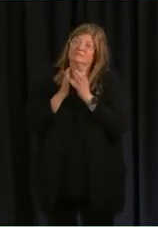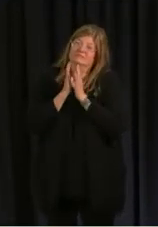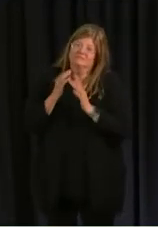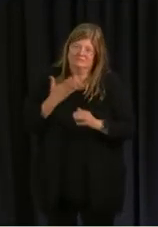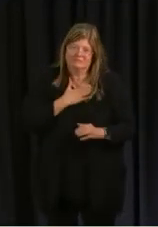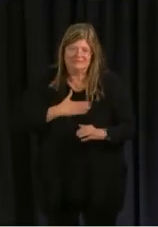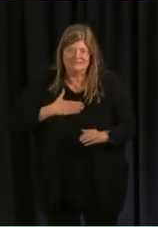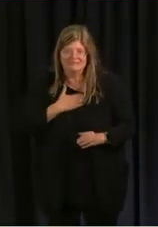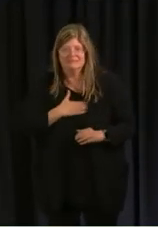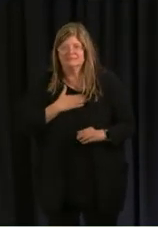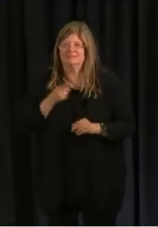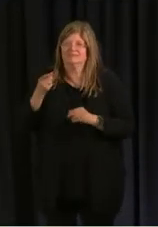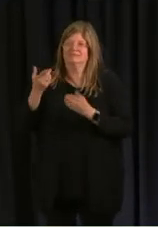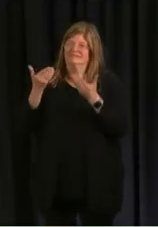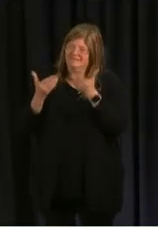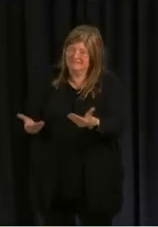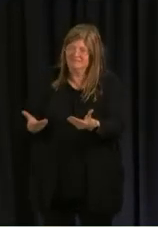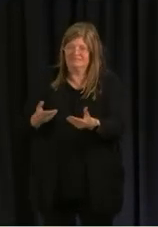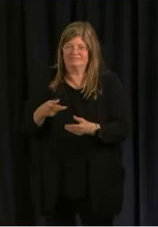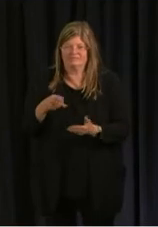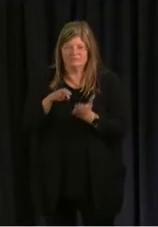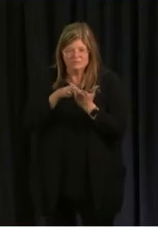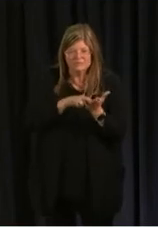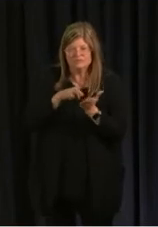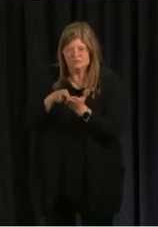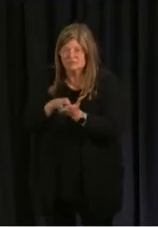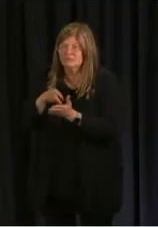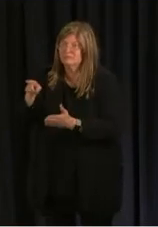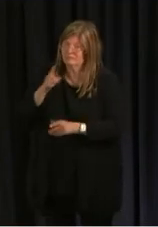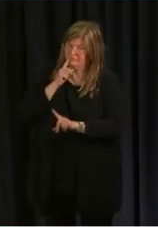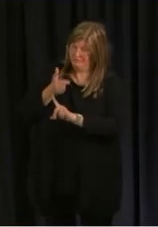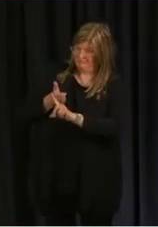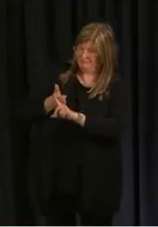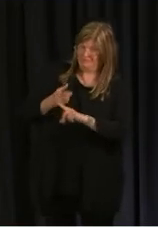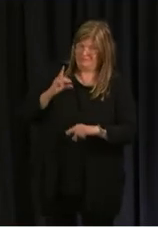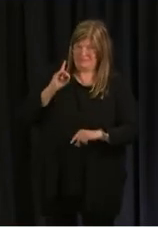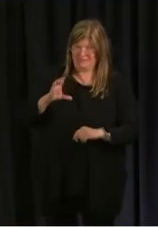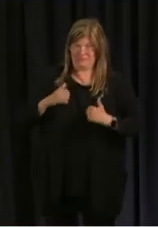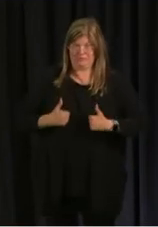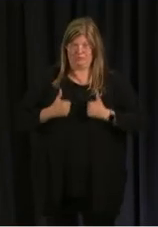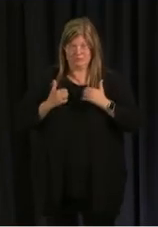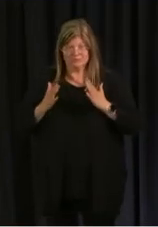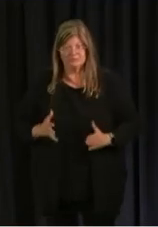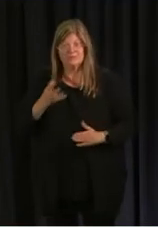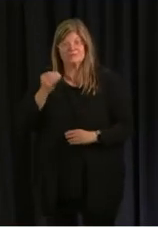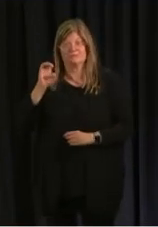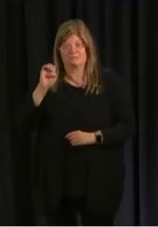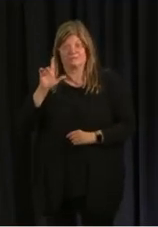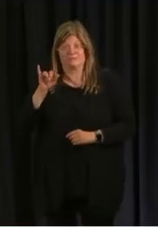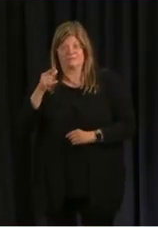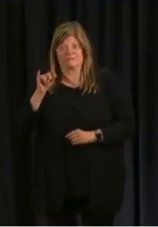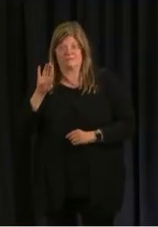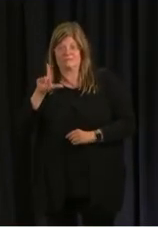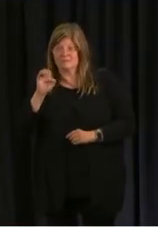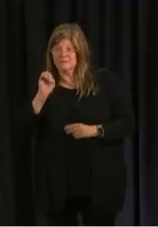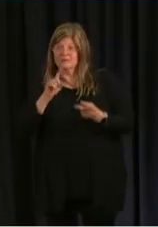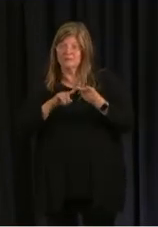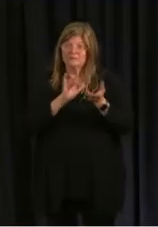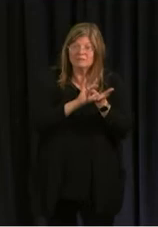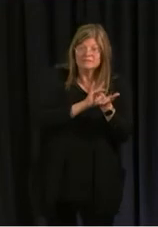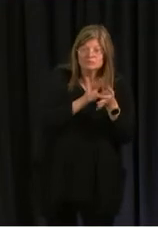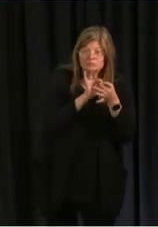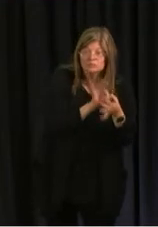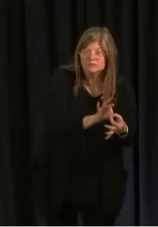get registered. Additionally, if you're a district resident who has an eligible medical condition, or if you are